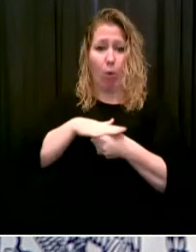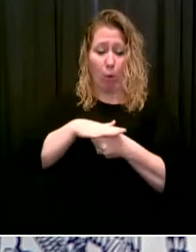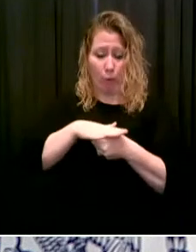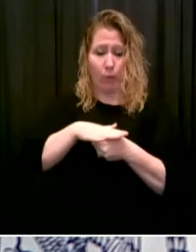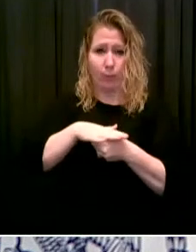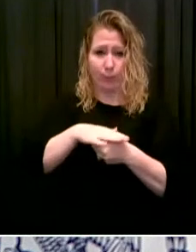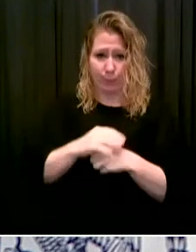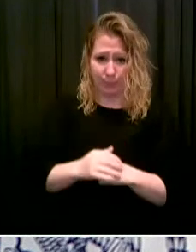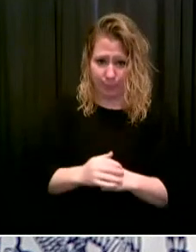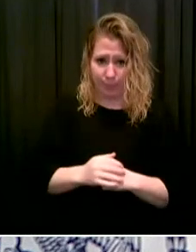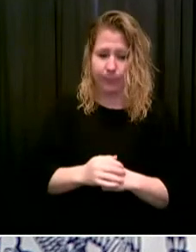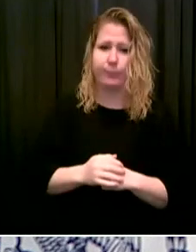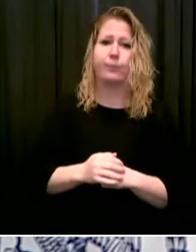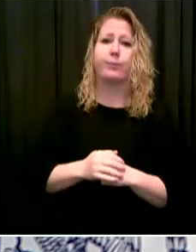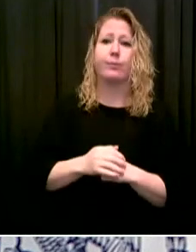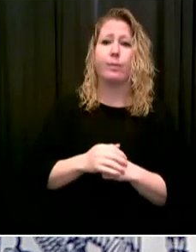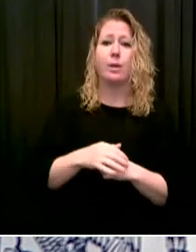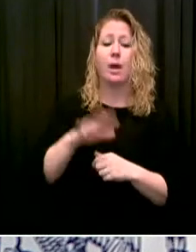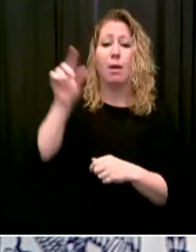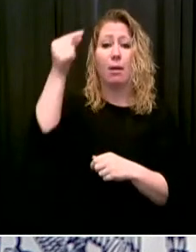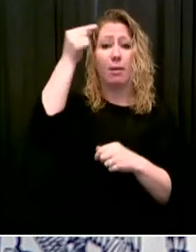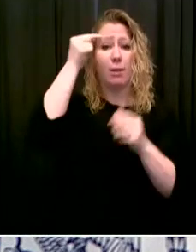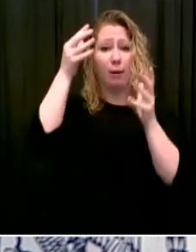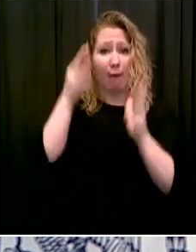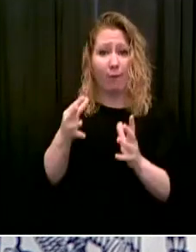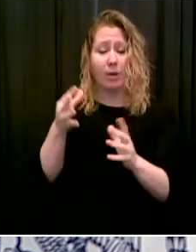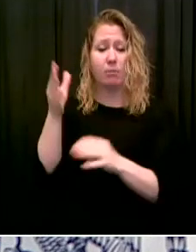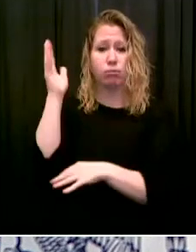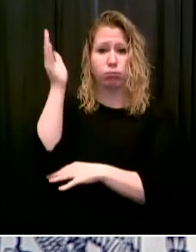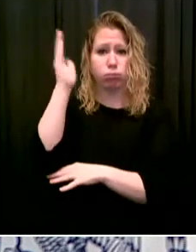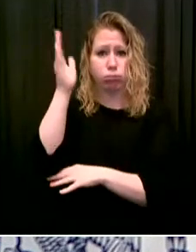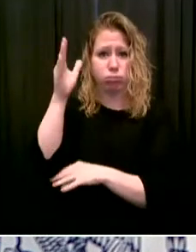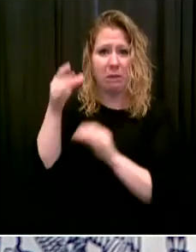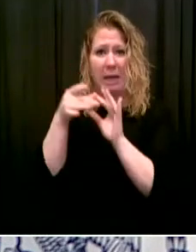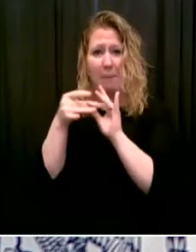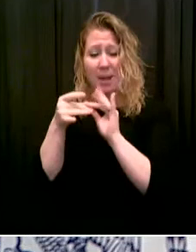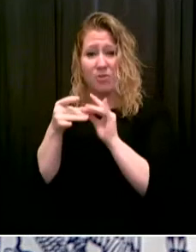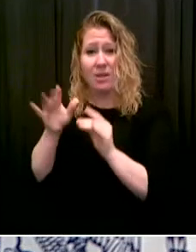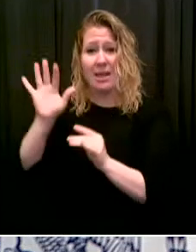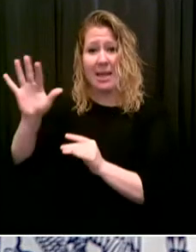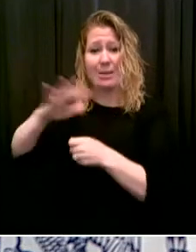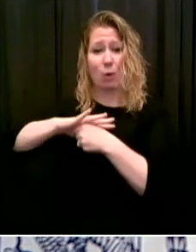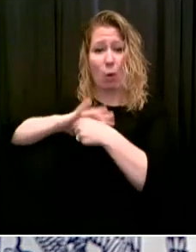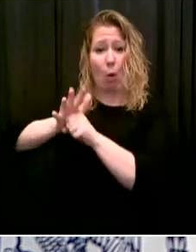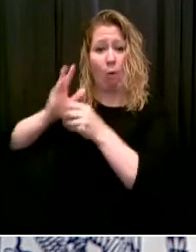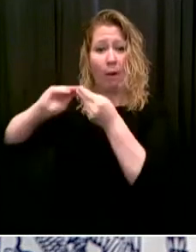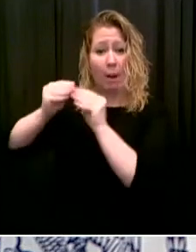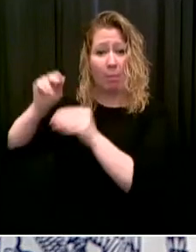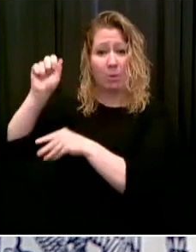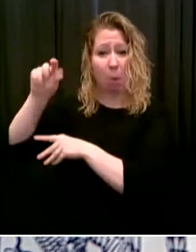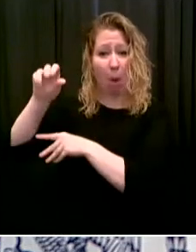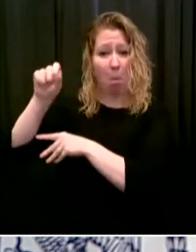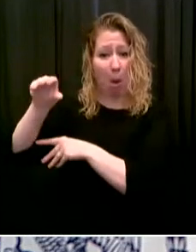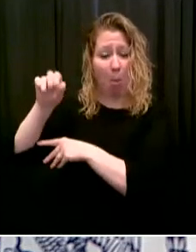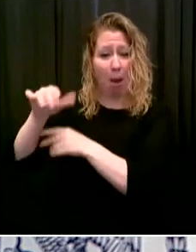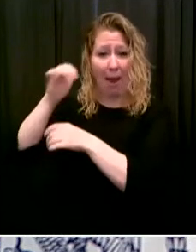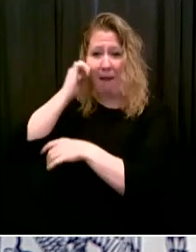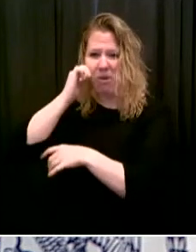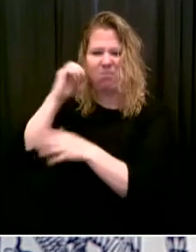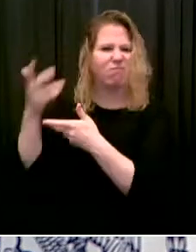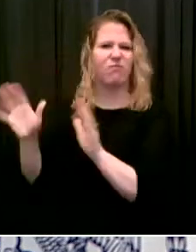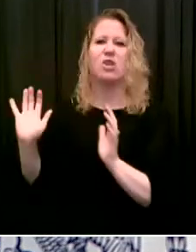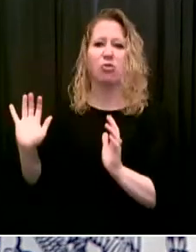governor said that will now end. Will it end on the city level? And by the way, I'm not encouraging that, especially if it